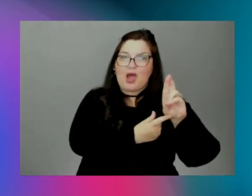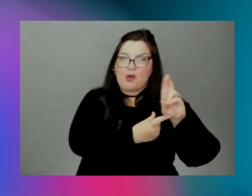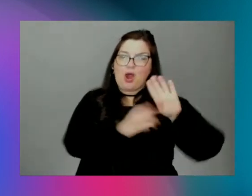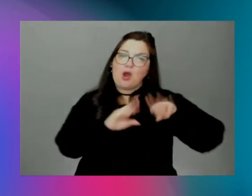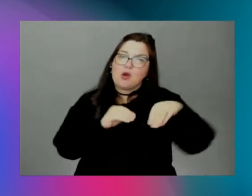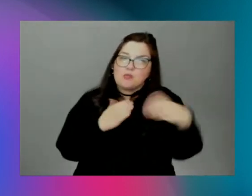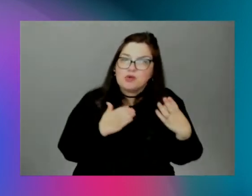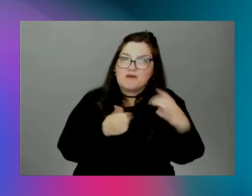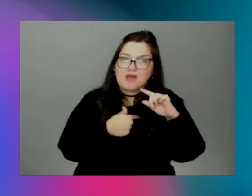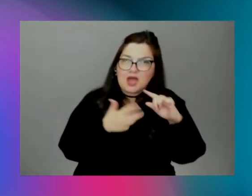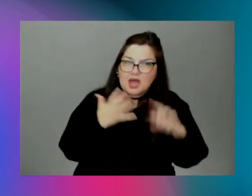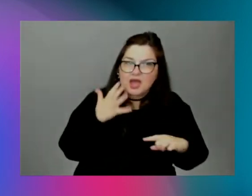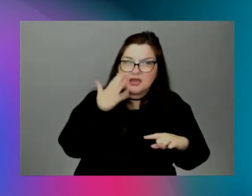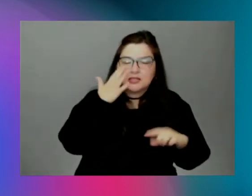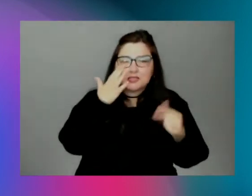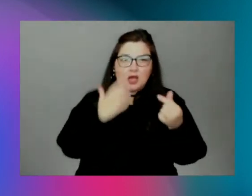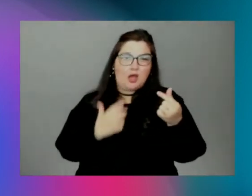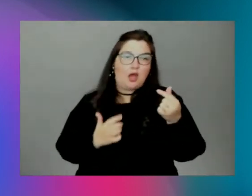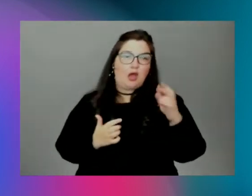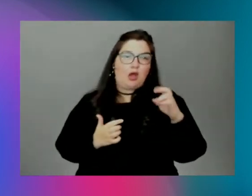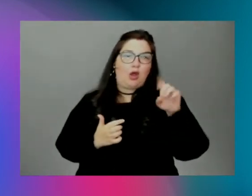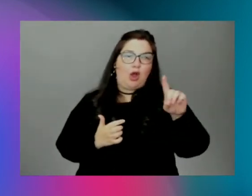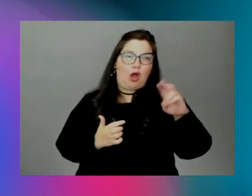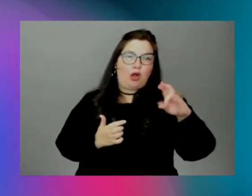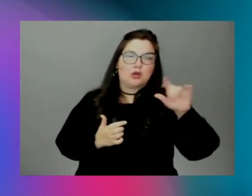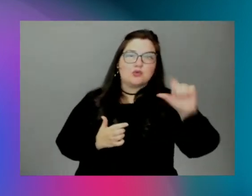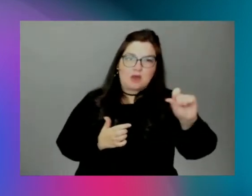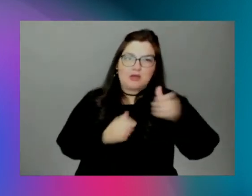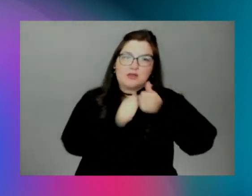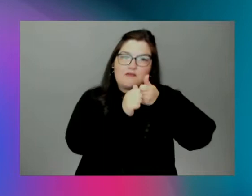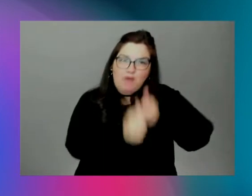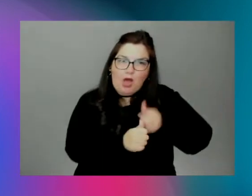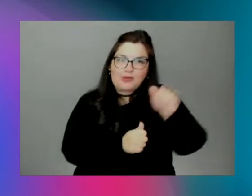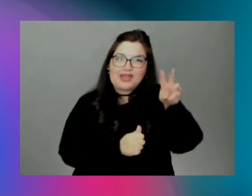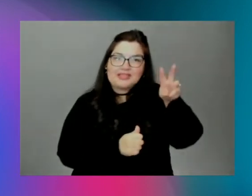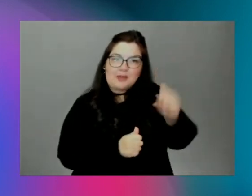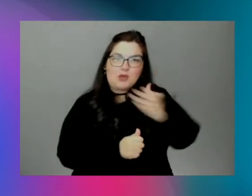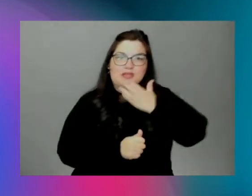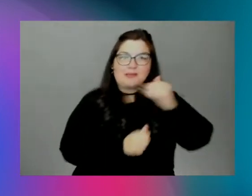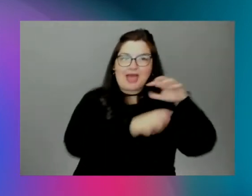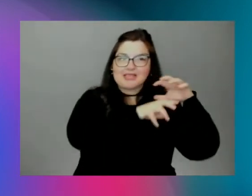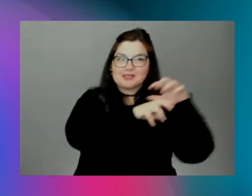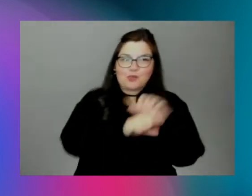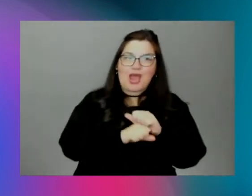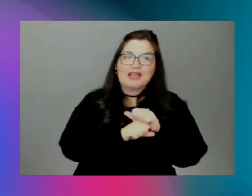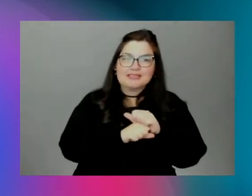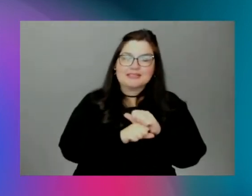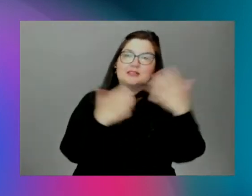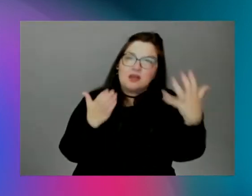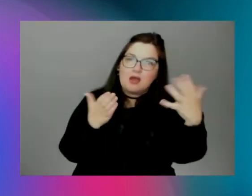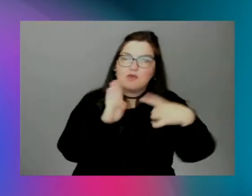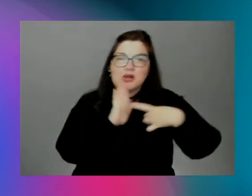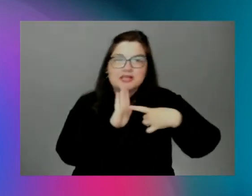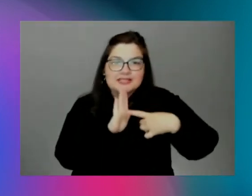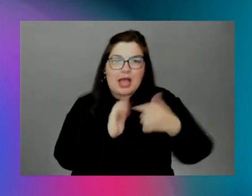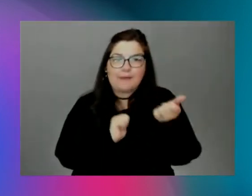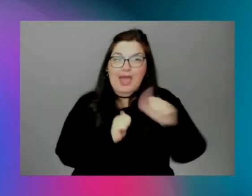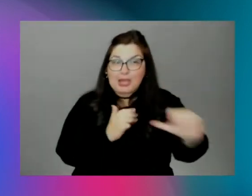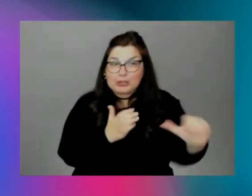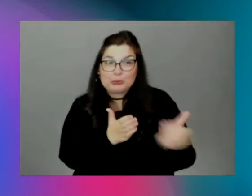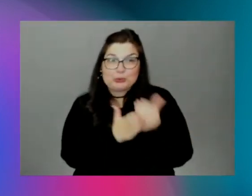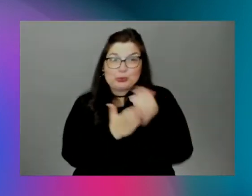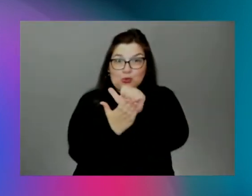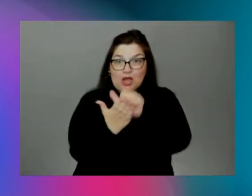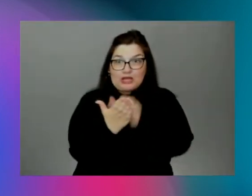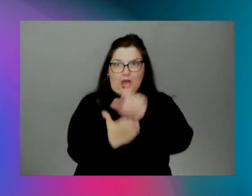you, right? Based on AWS best practices. And for example, if any new account need to be created, it